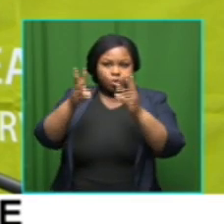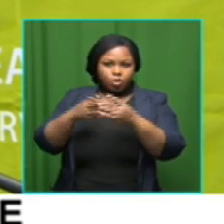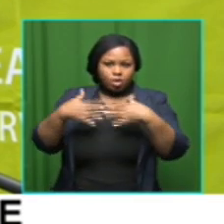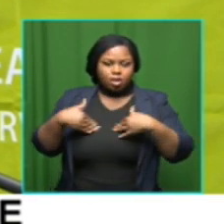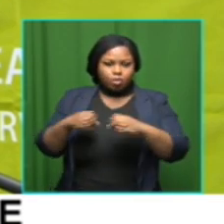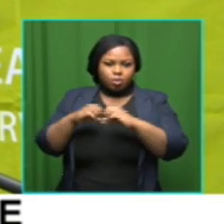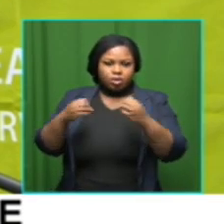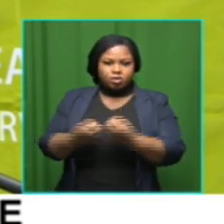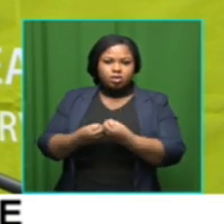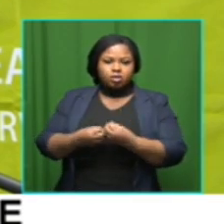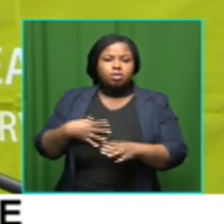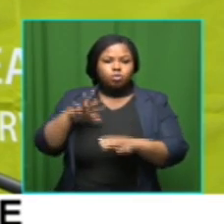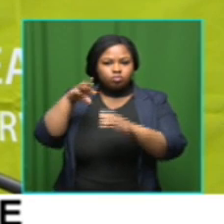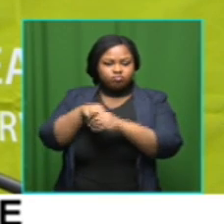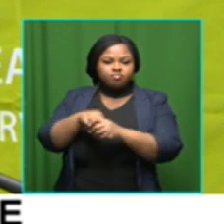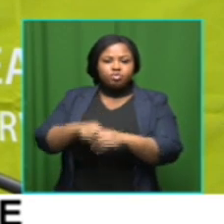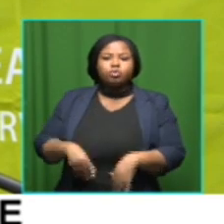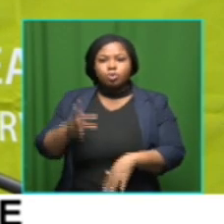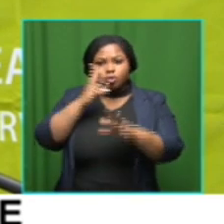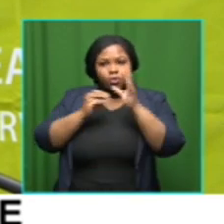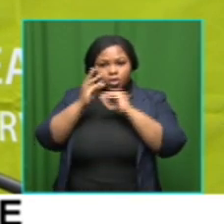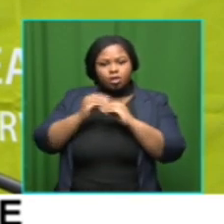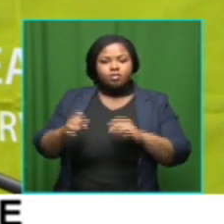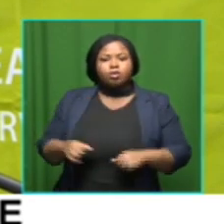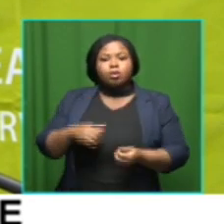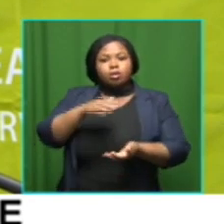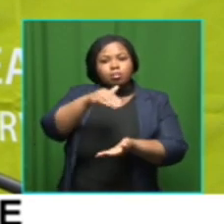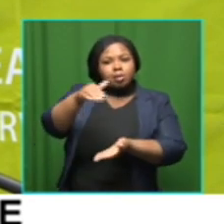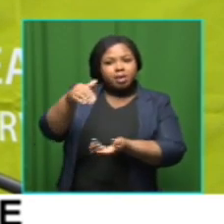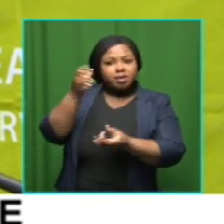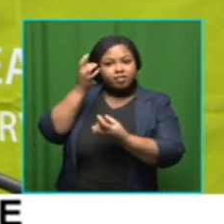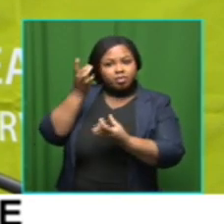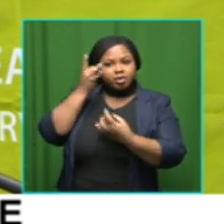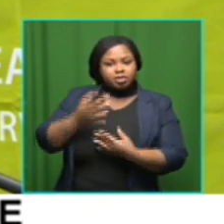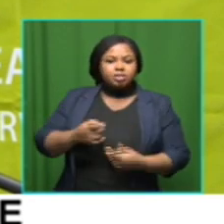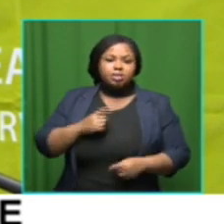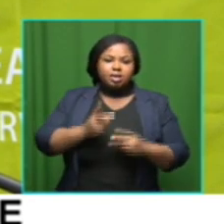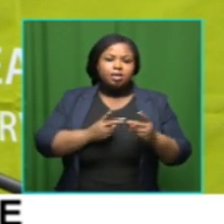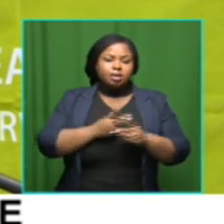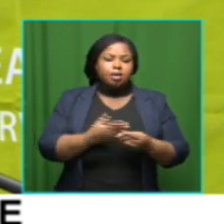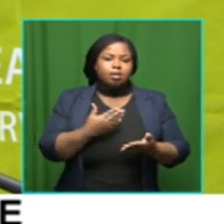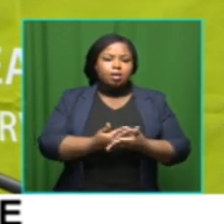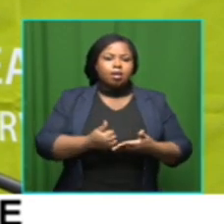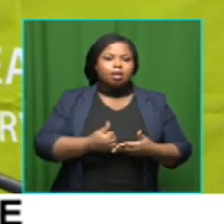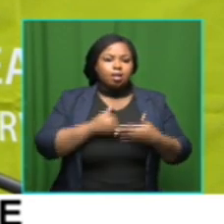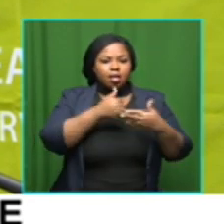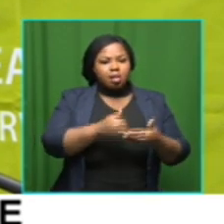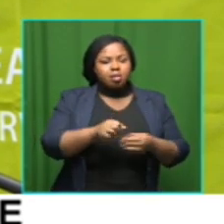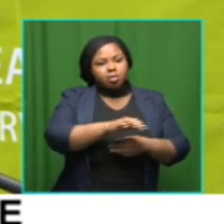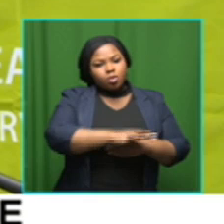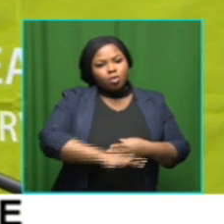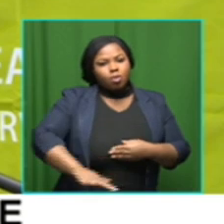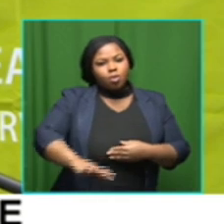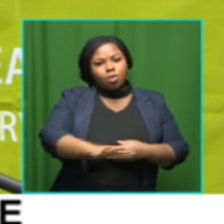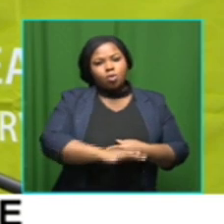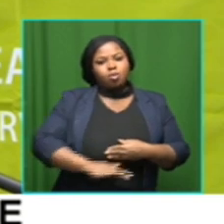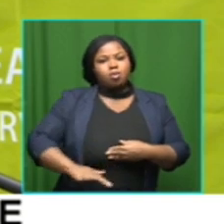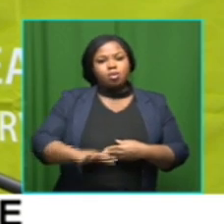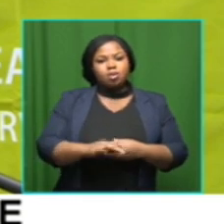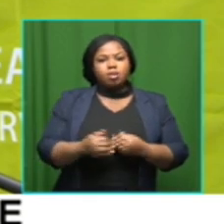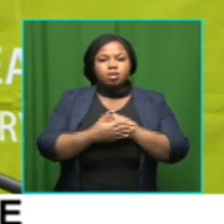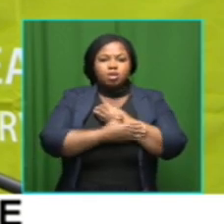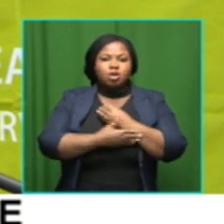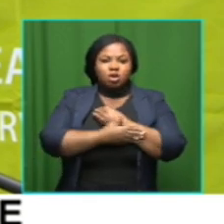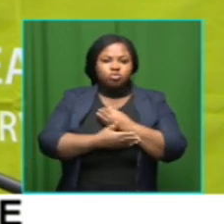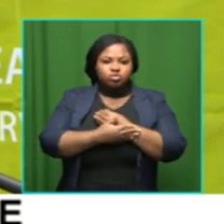hope that the whole information that we are gathering will also help the whole world going forward, and also our